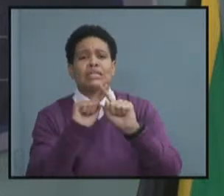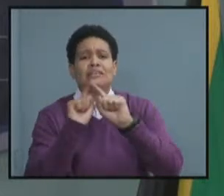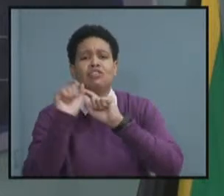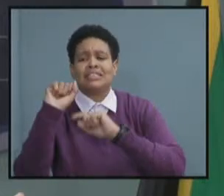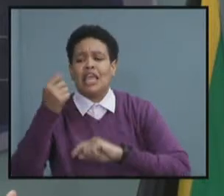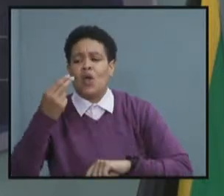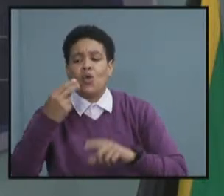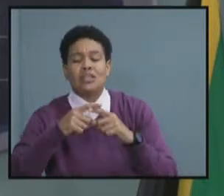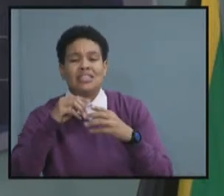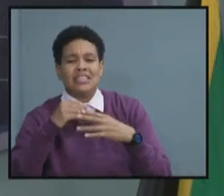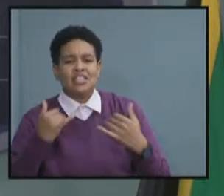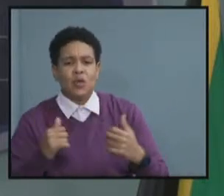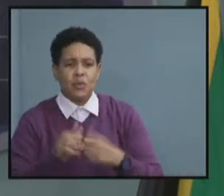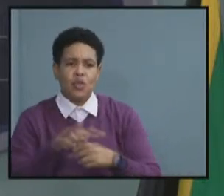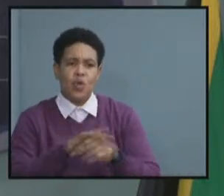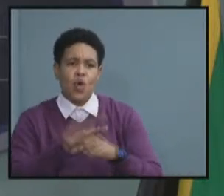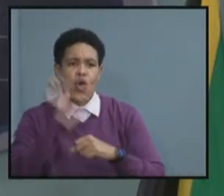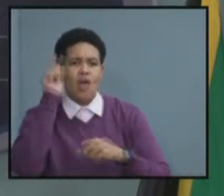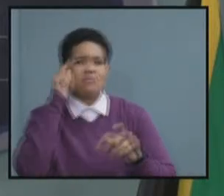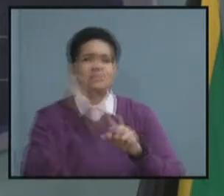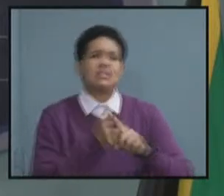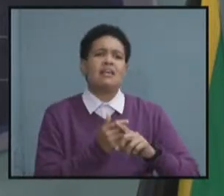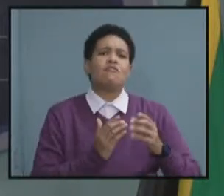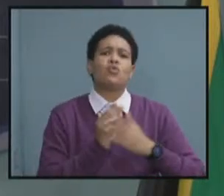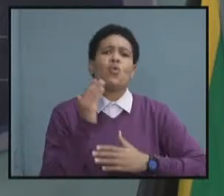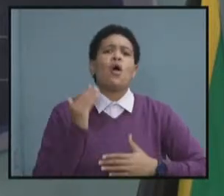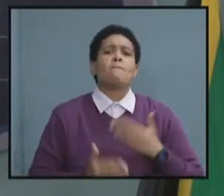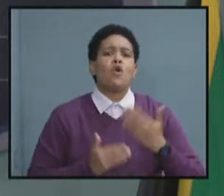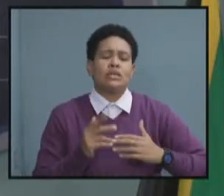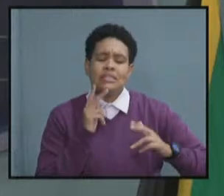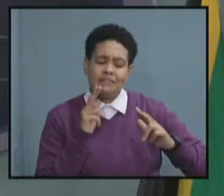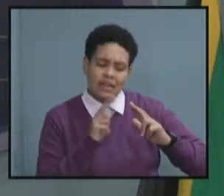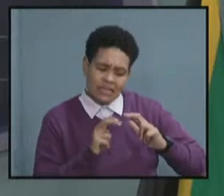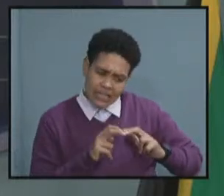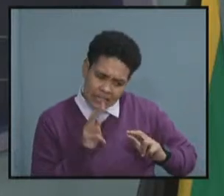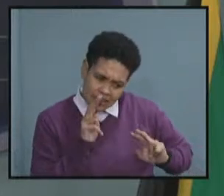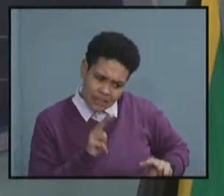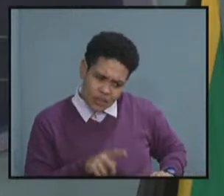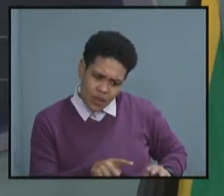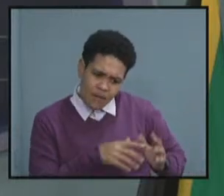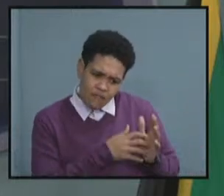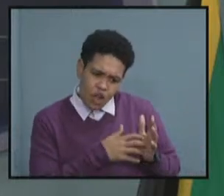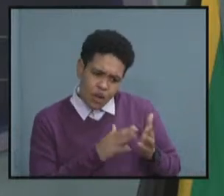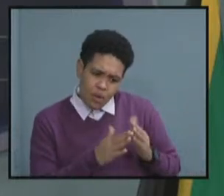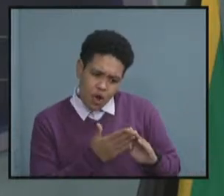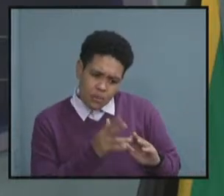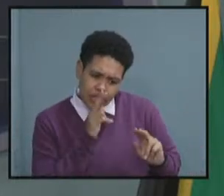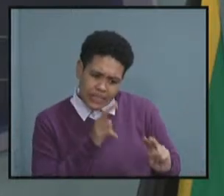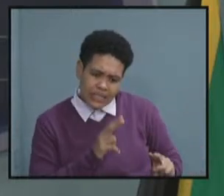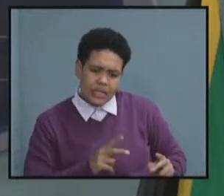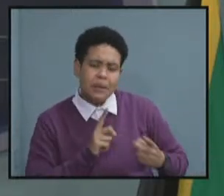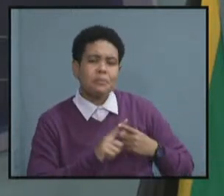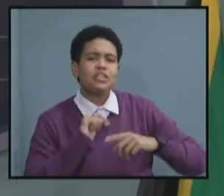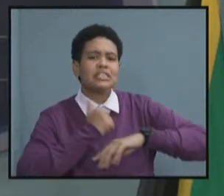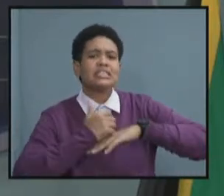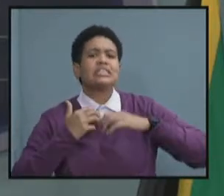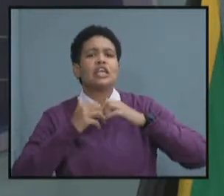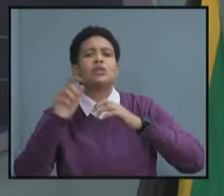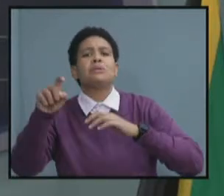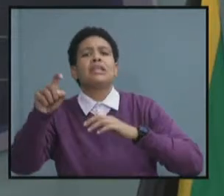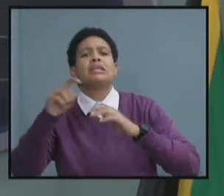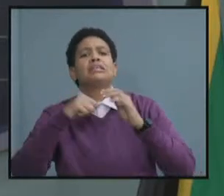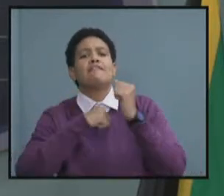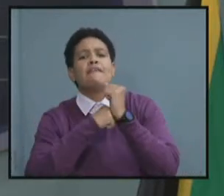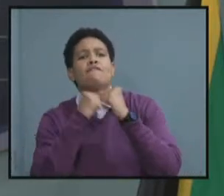this case with local government, is going through a process of assessing those vulnerable communities and putting the necessary infrastructure